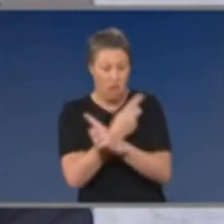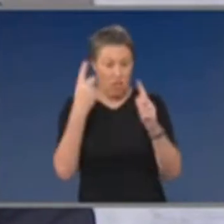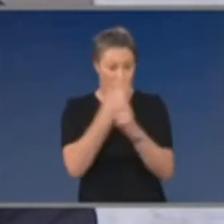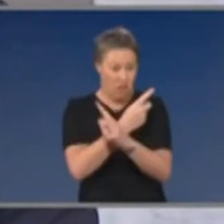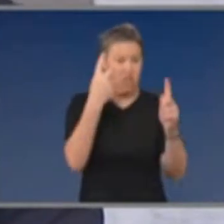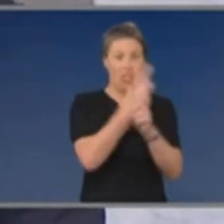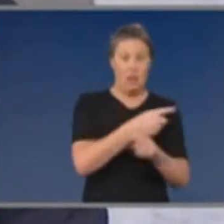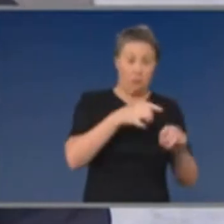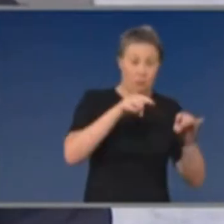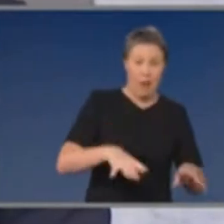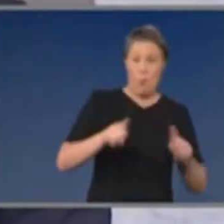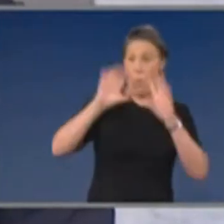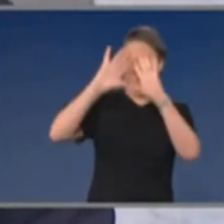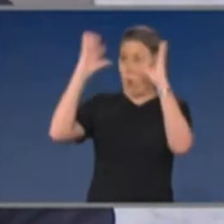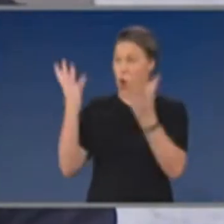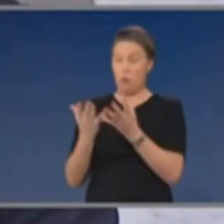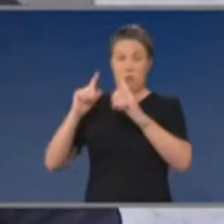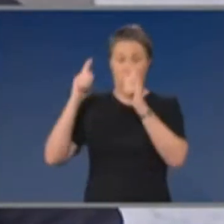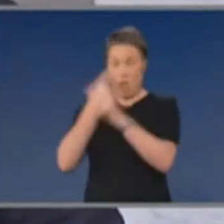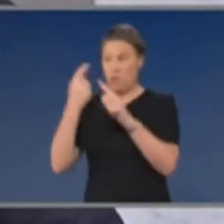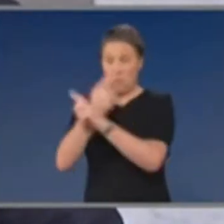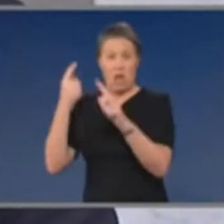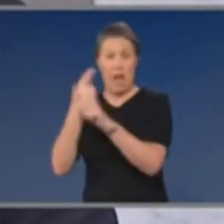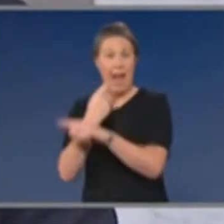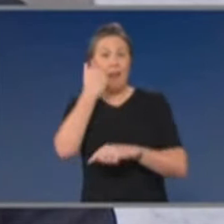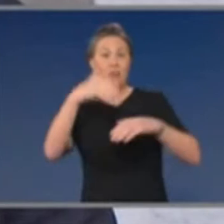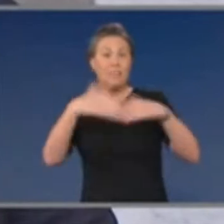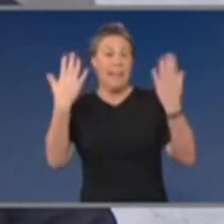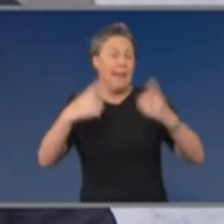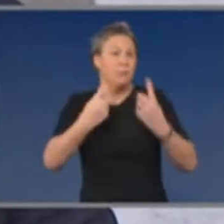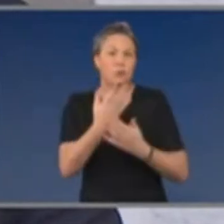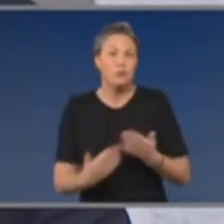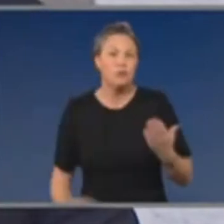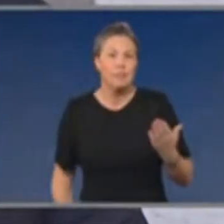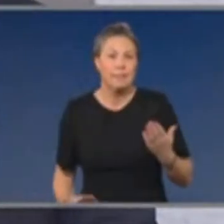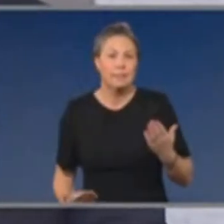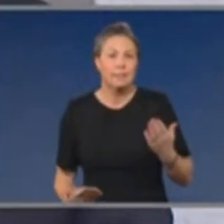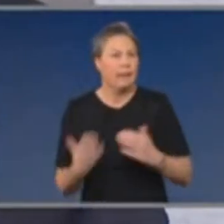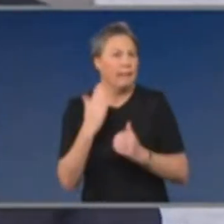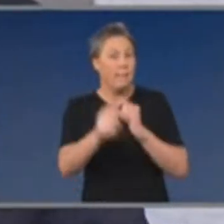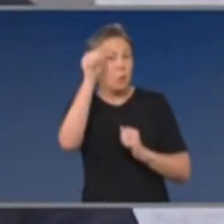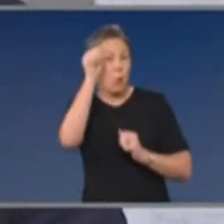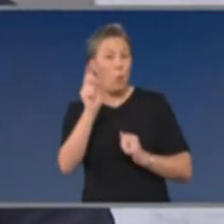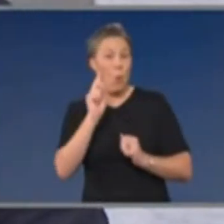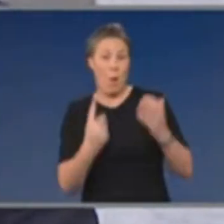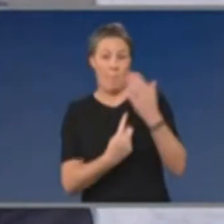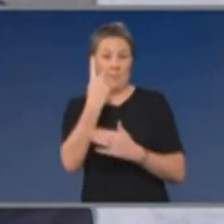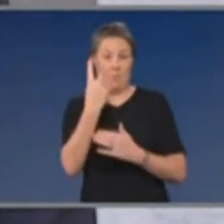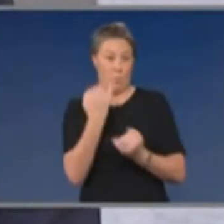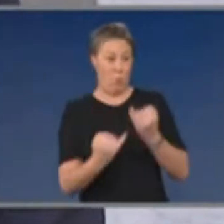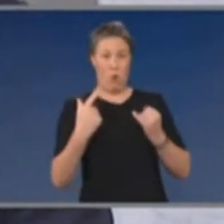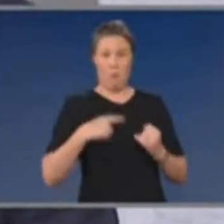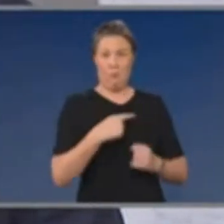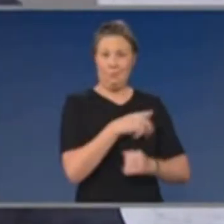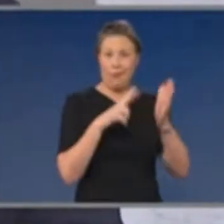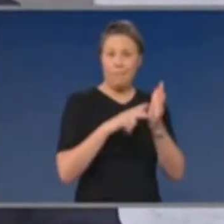around the world. We've got to deal with what's in front of us each and every day, as we are with the situation in particular in